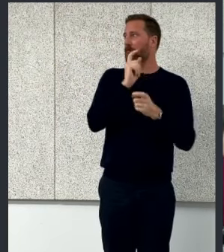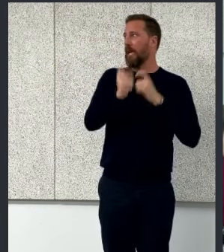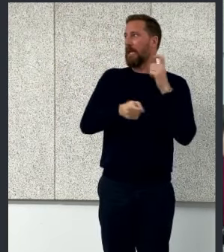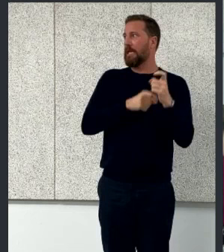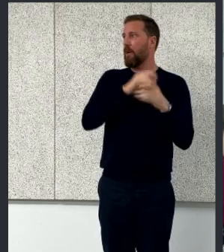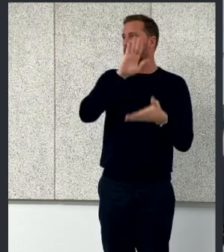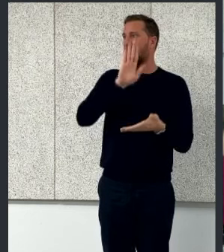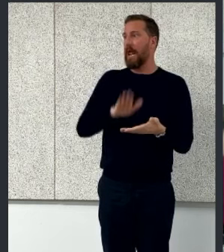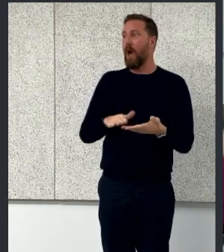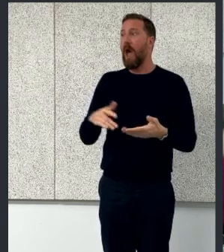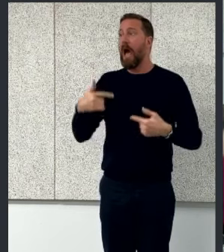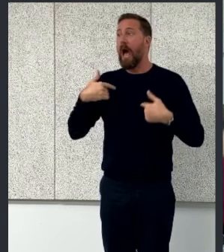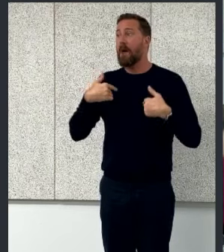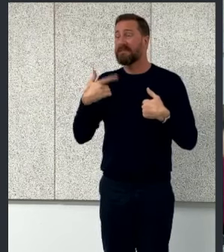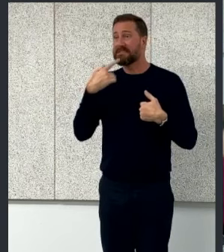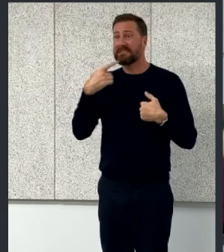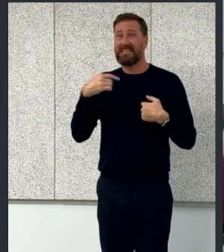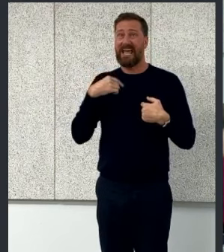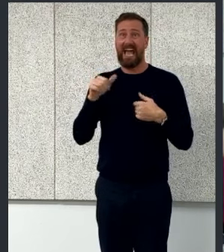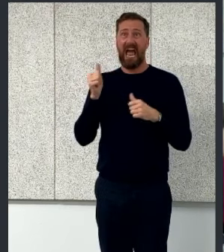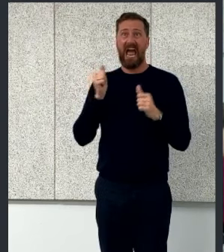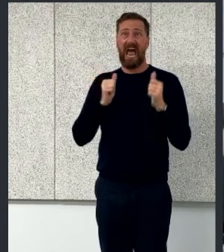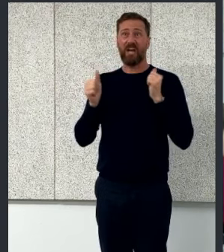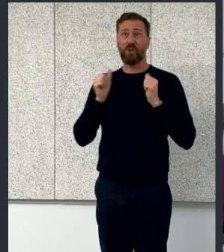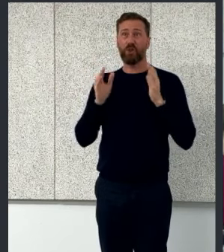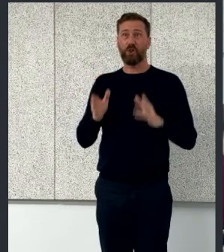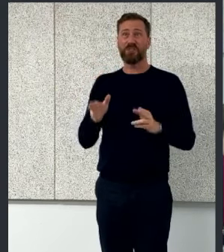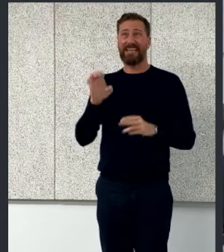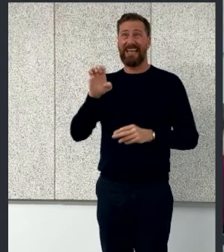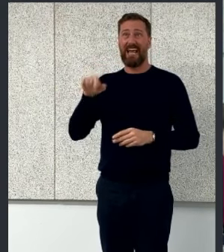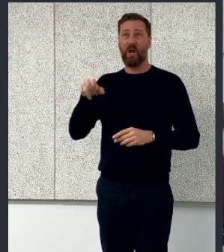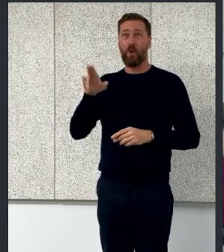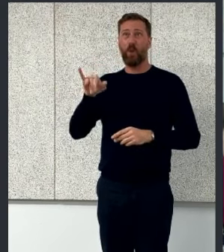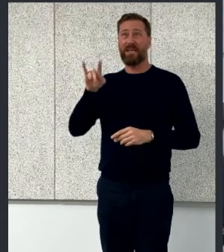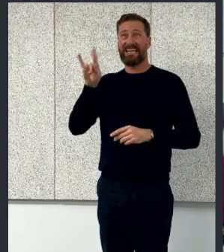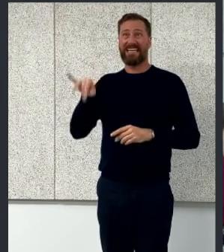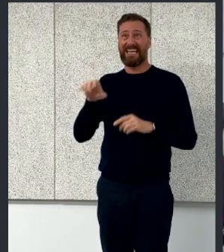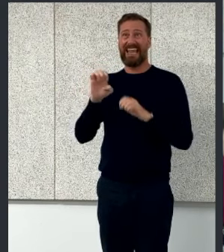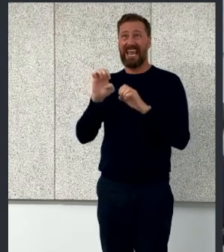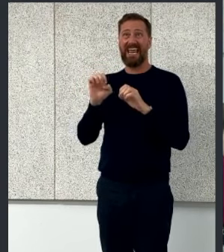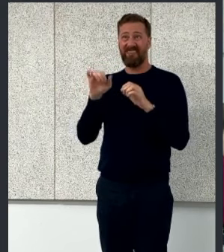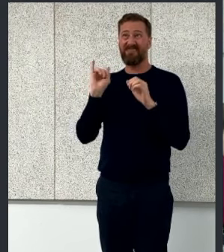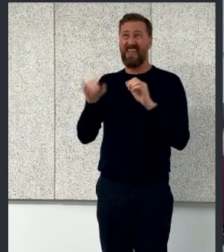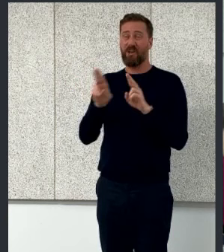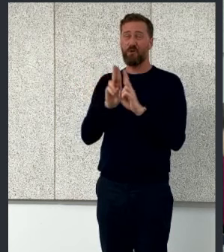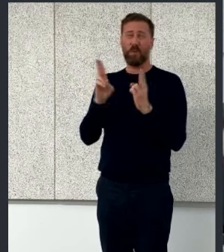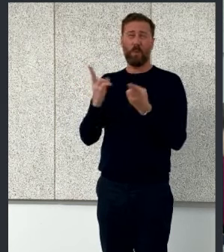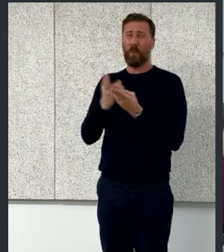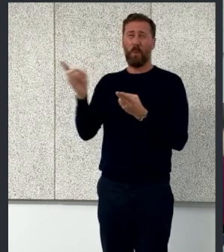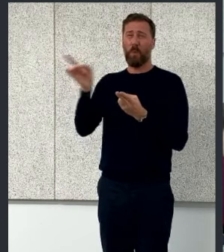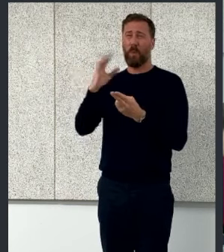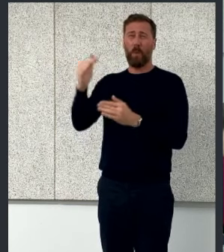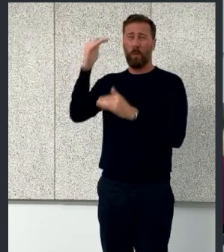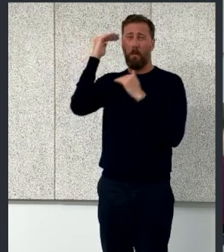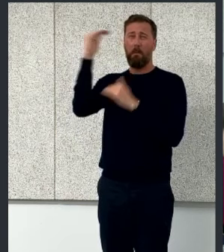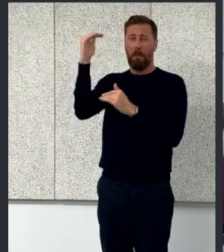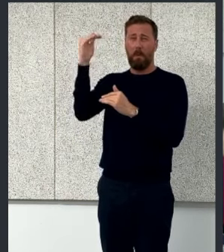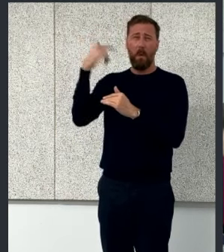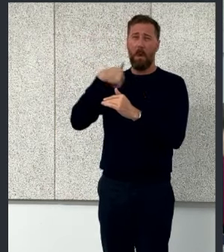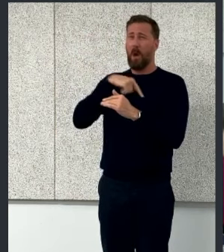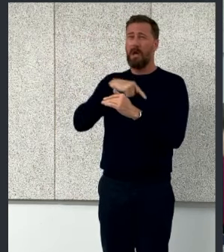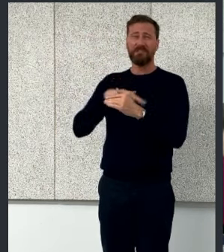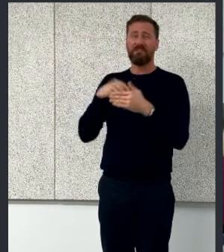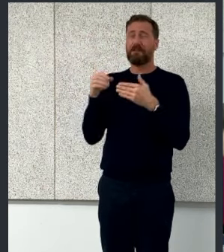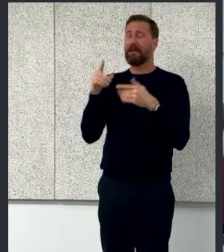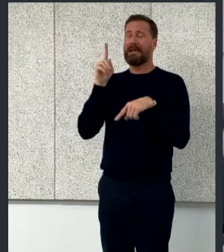it, the elephant in the room, actors' equity, especially for small companies, that is such a hindrance to allowing us to have the flexibility